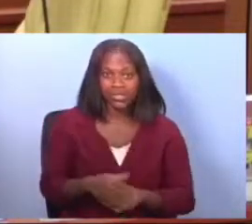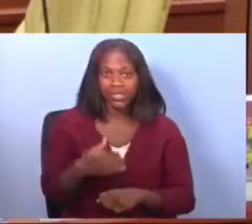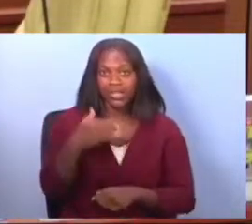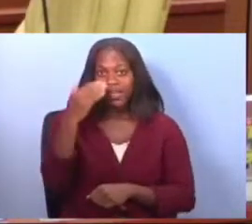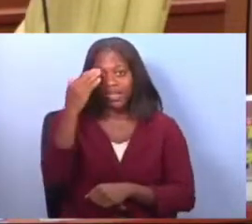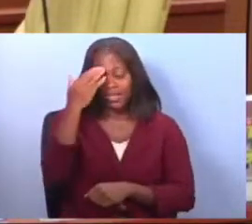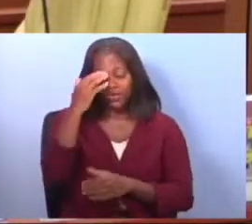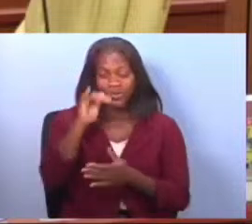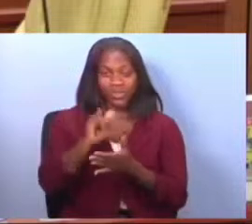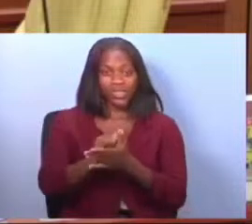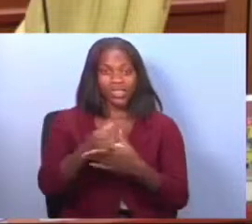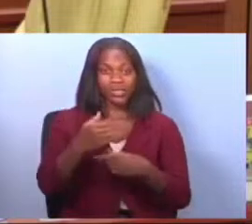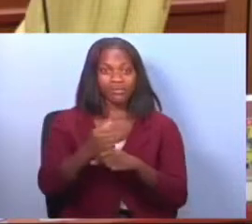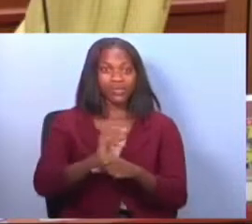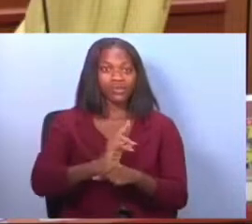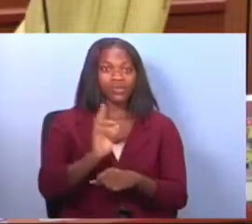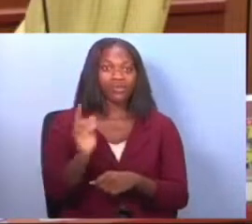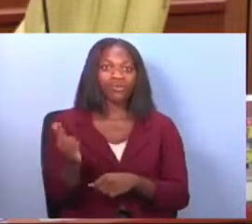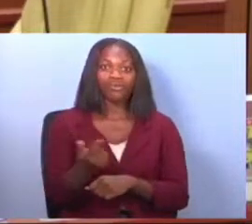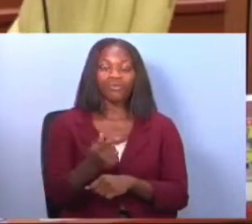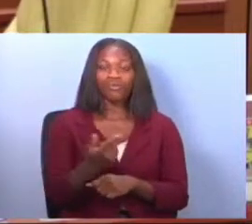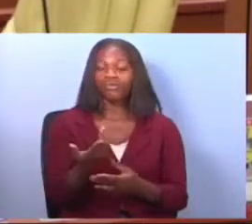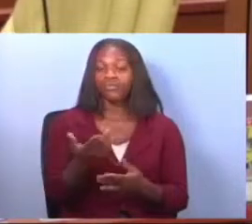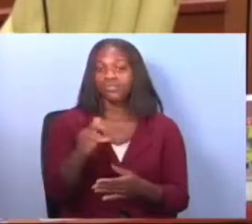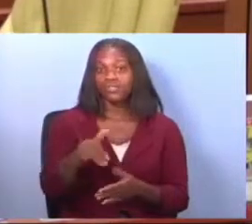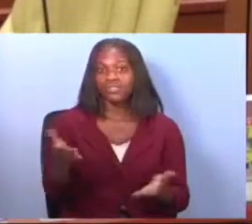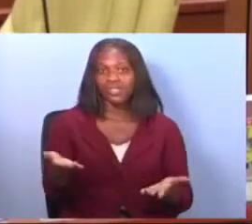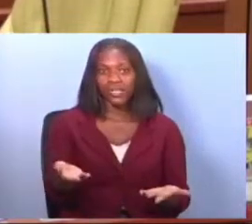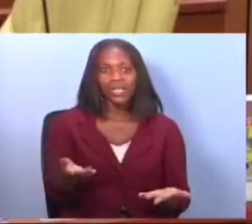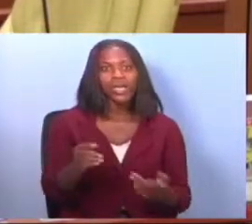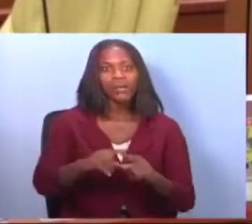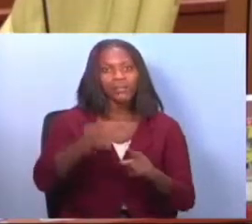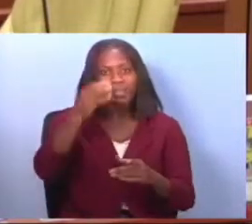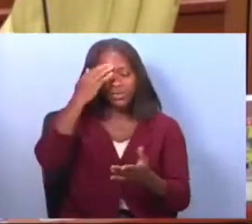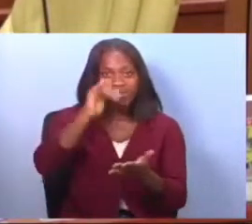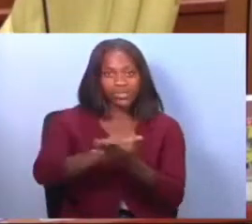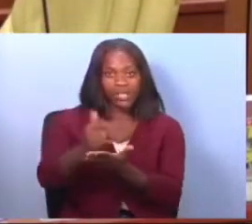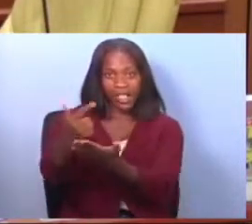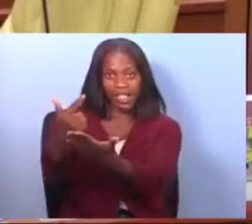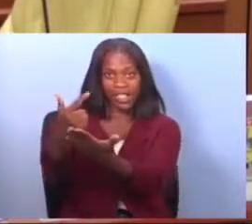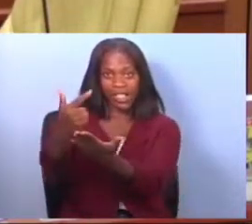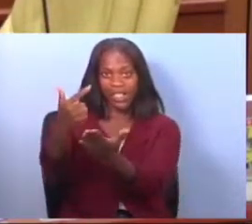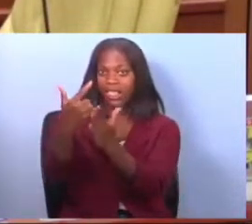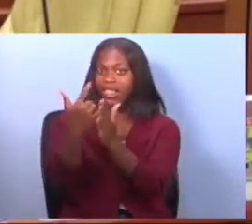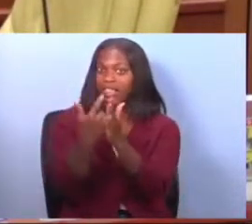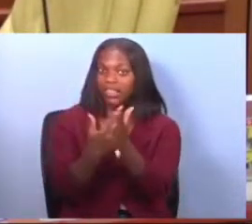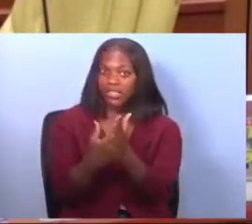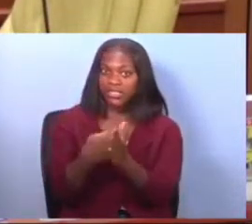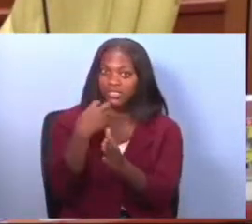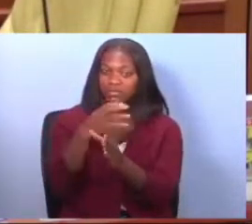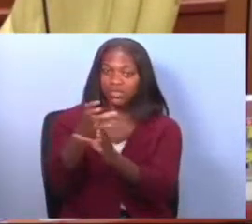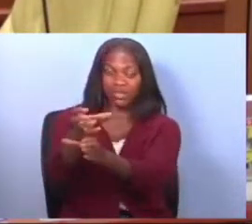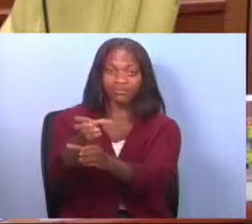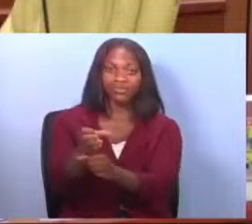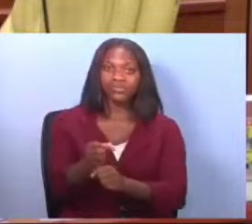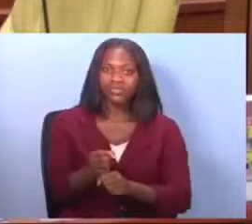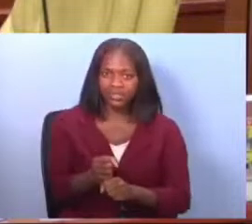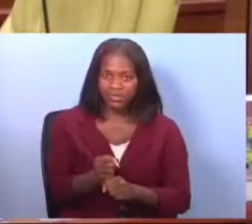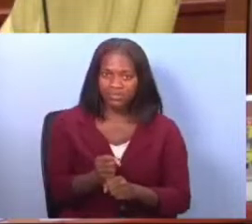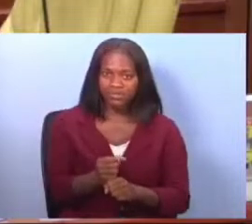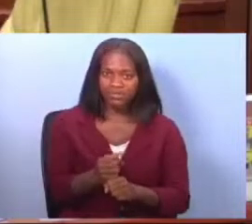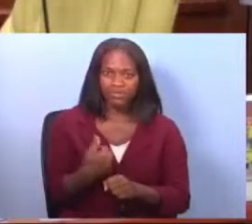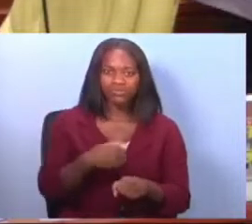chamber. And I believe when the list is submitted to Mr. Speaker, we'll go through the motions, but we'll